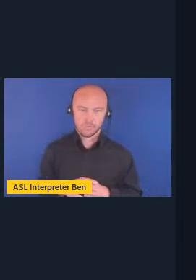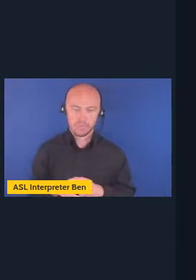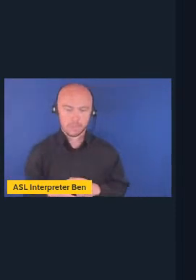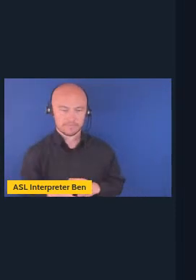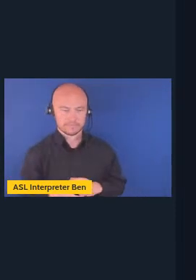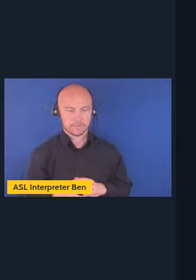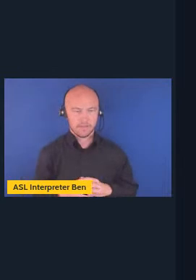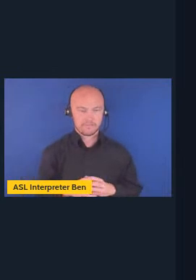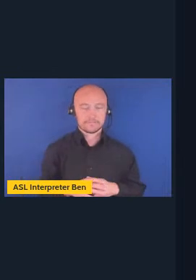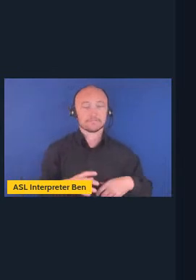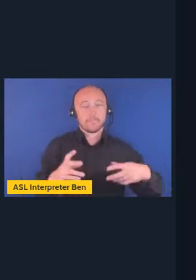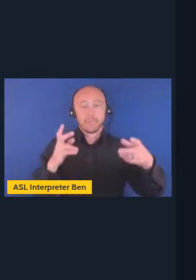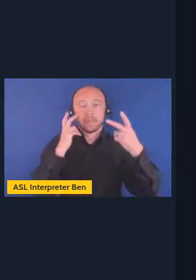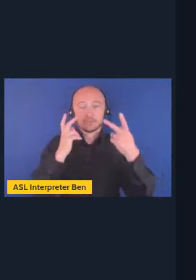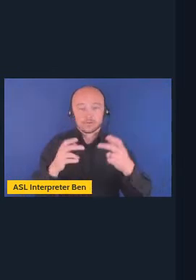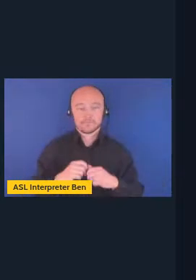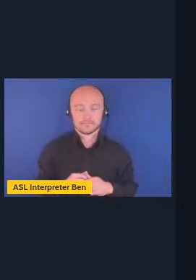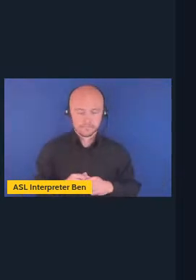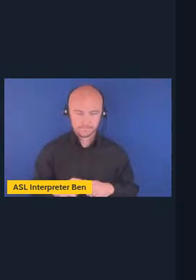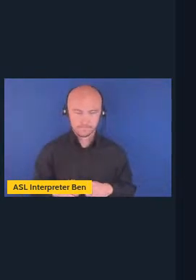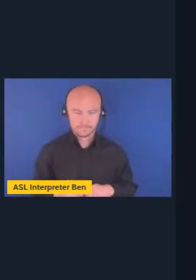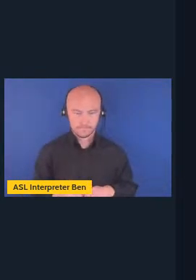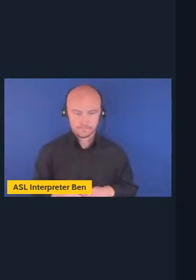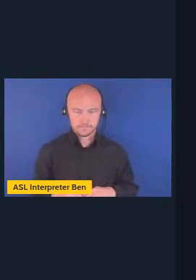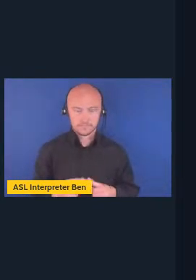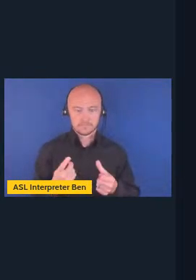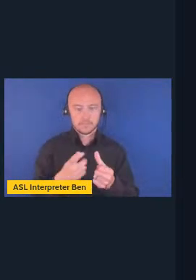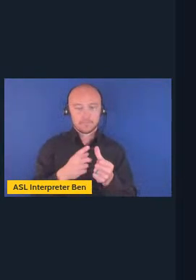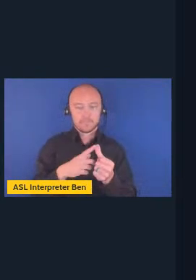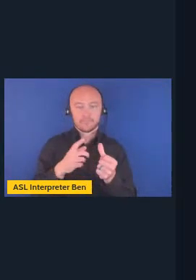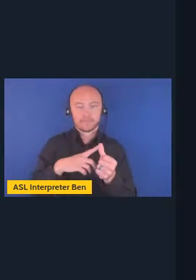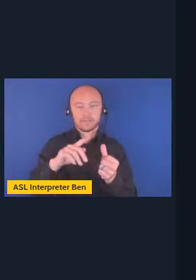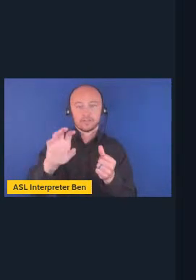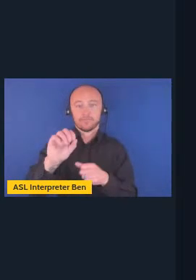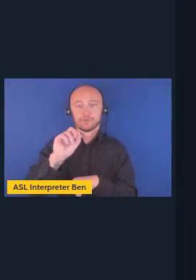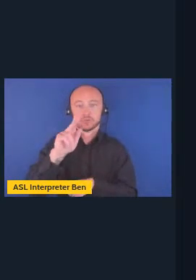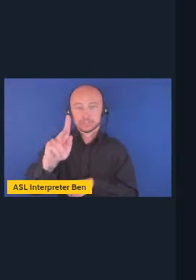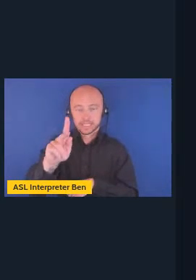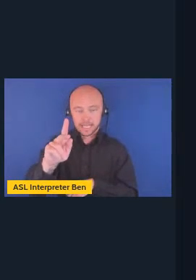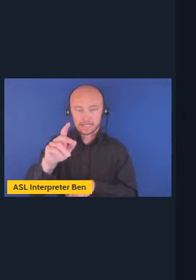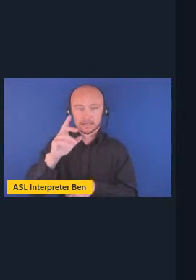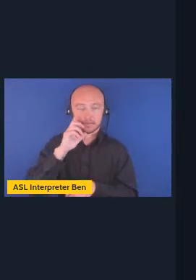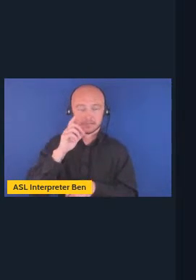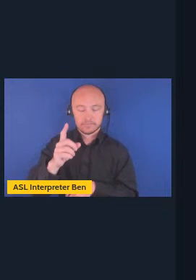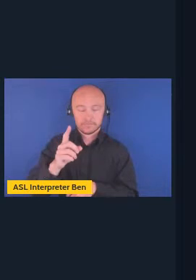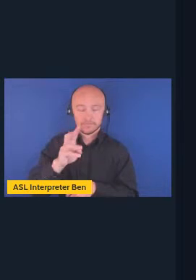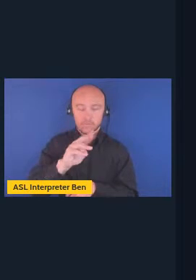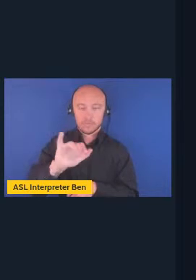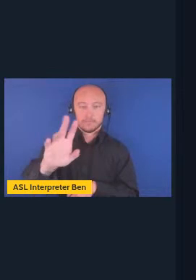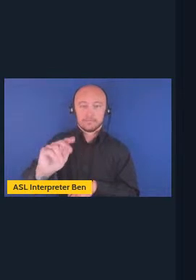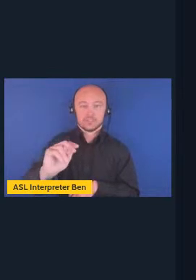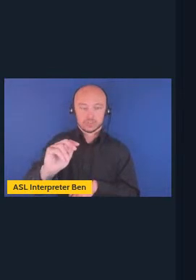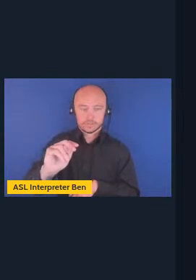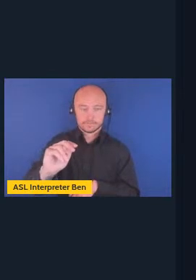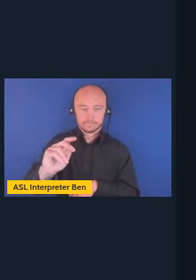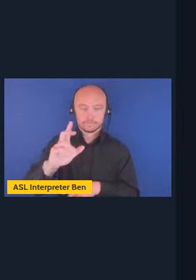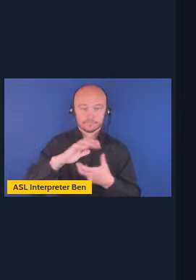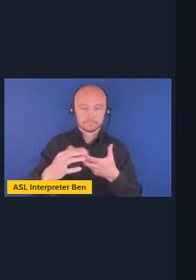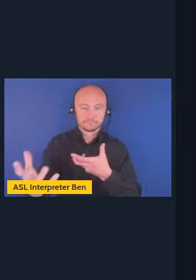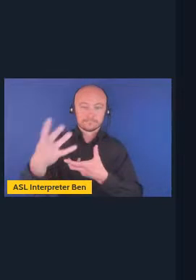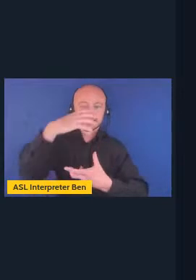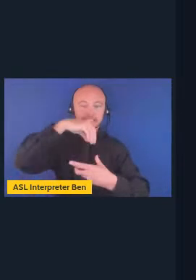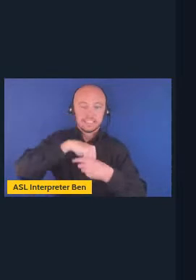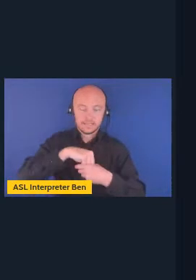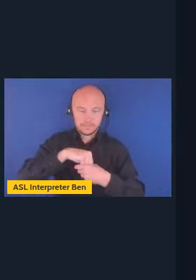us deep dive. The first CDK stack will provision the CloudFormation stack which will internally provision